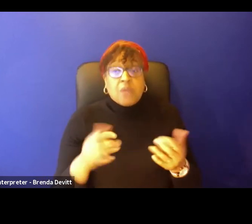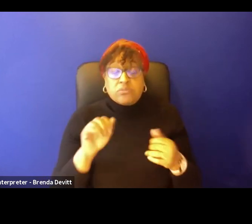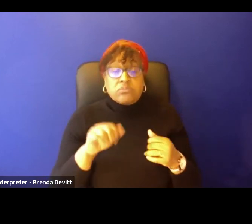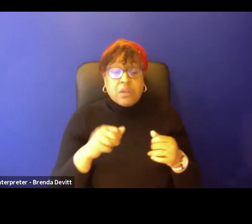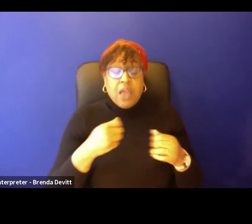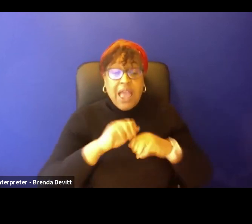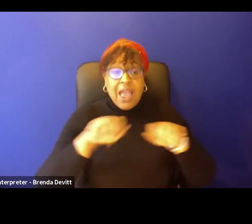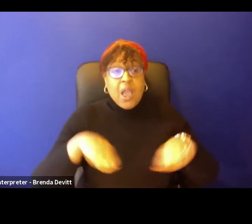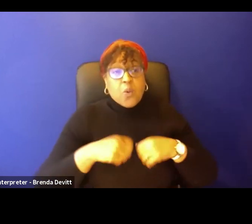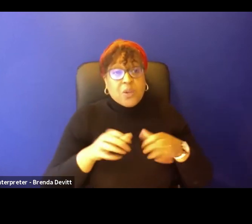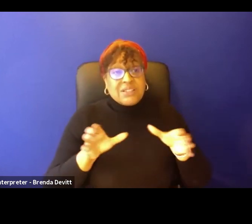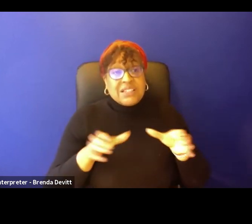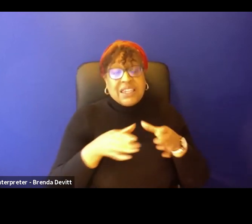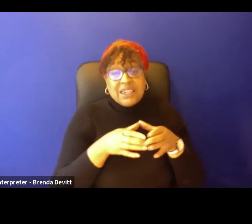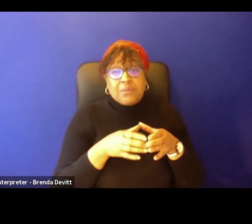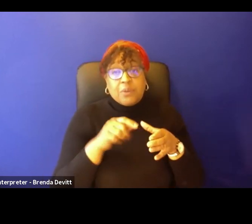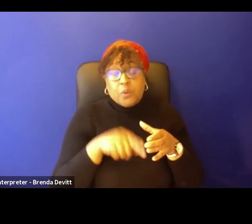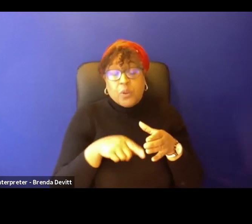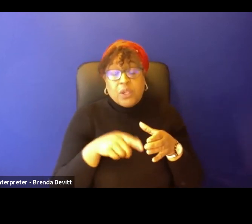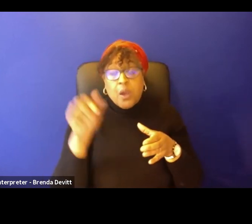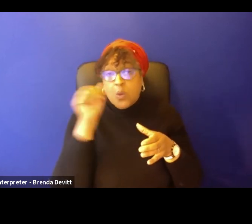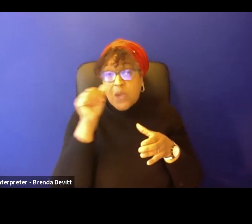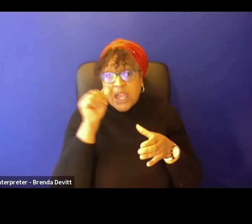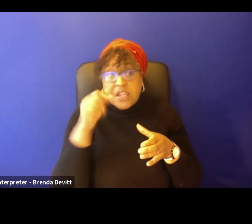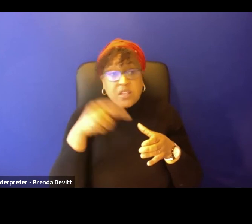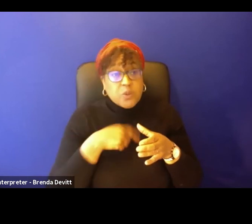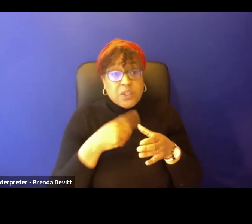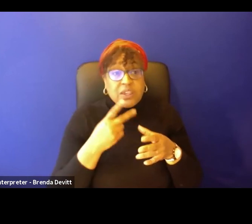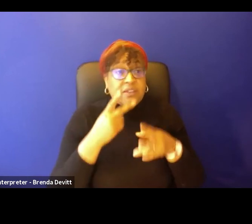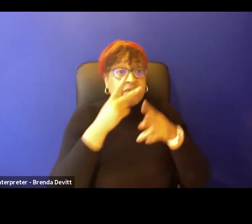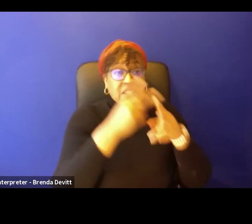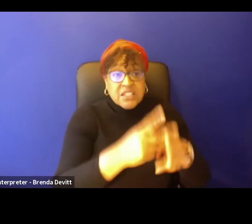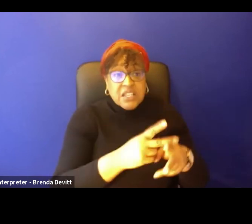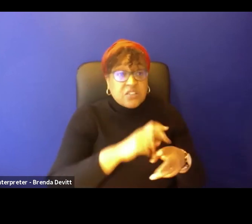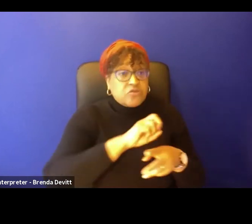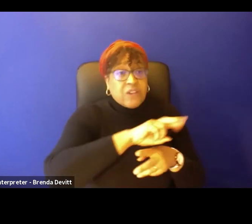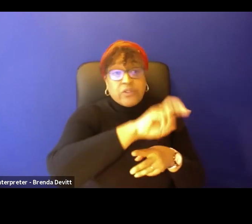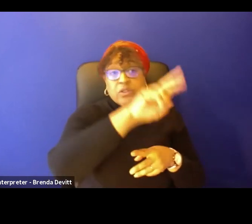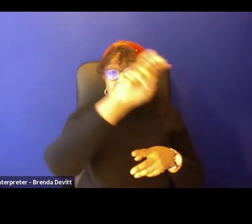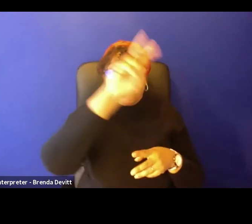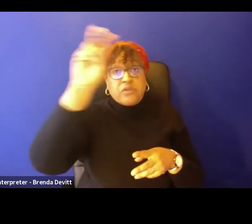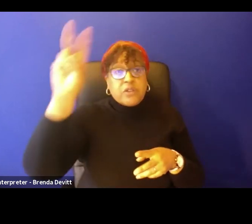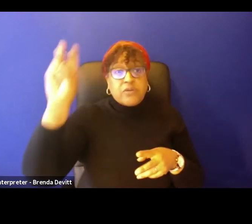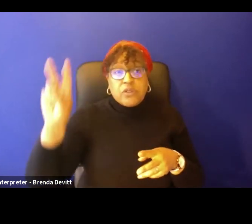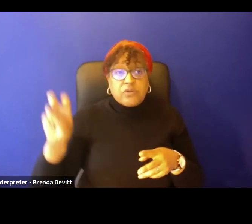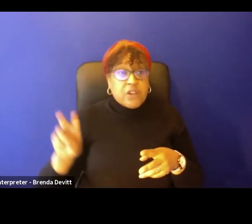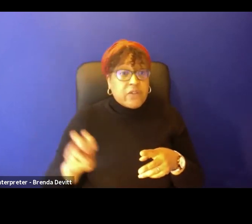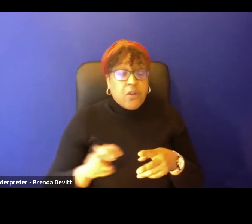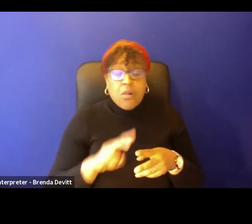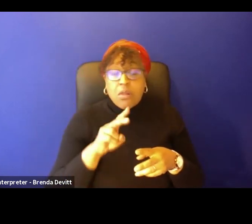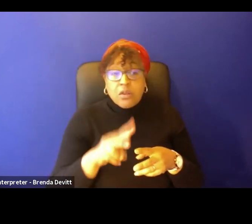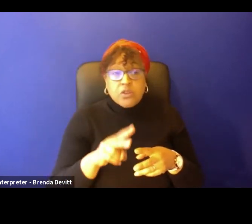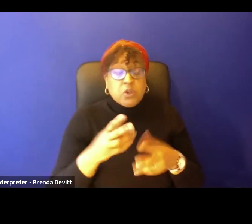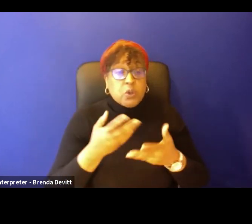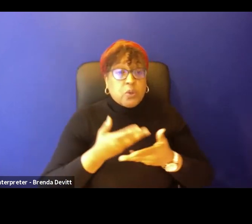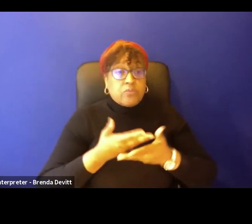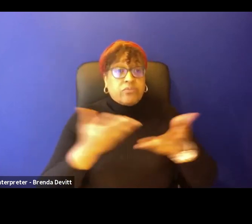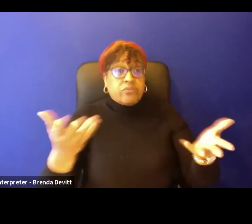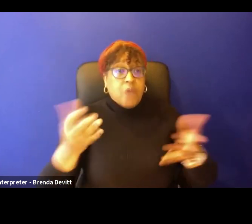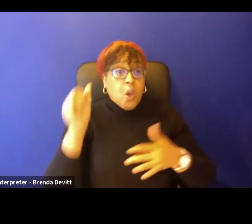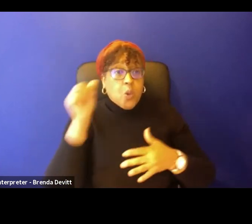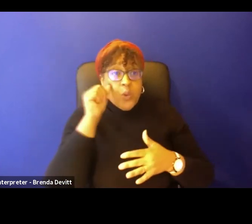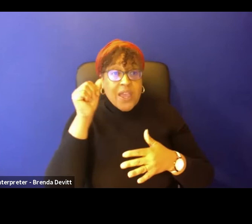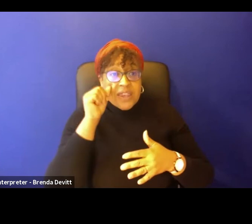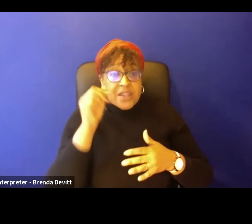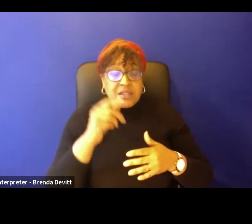awareness and voice team, so we go out and do awareness sessions. I've got myself and 3 people within Cambridge and Peterborough, and I've